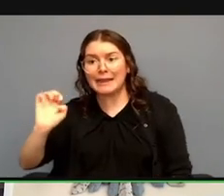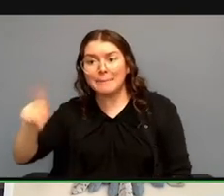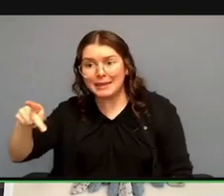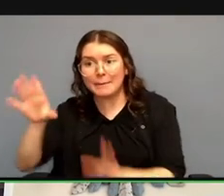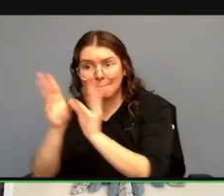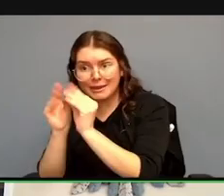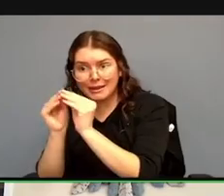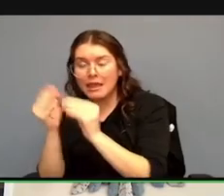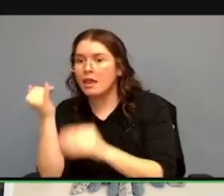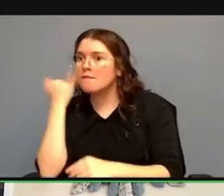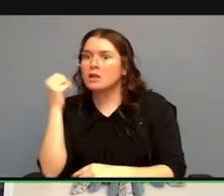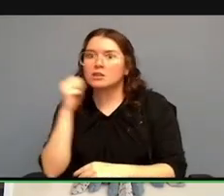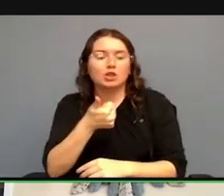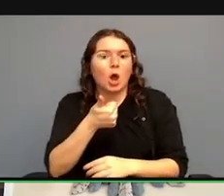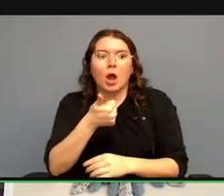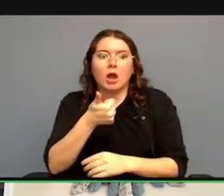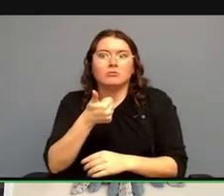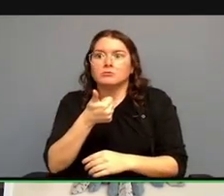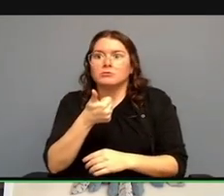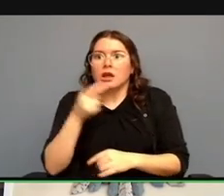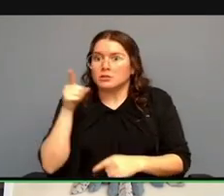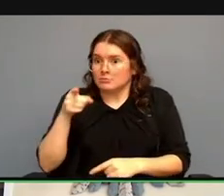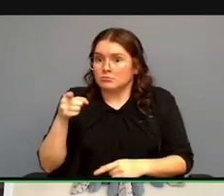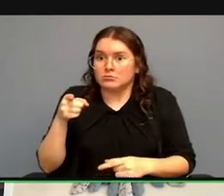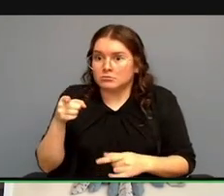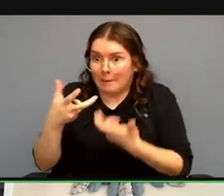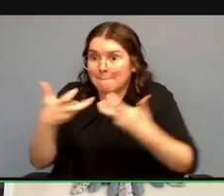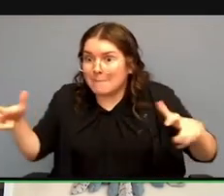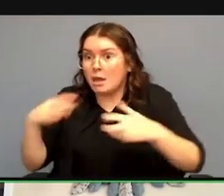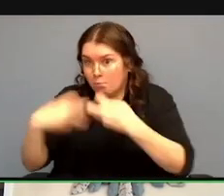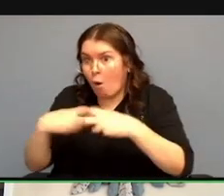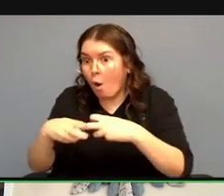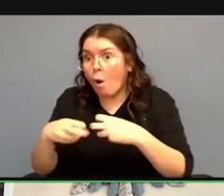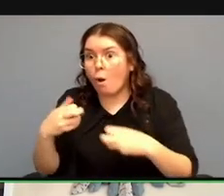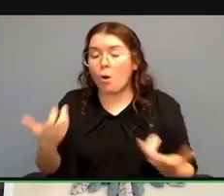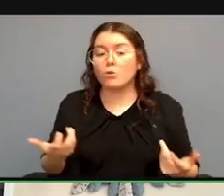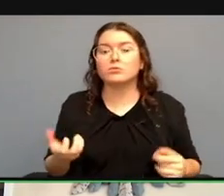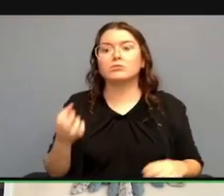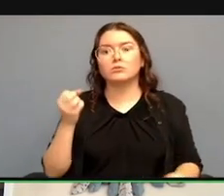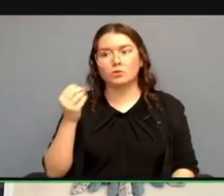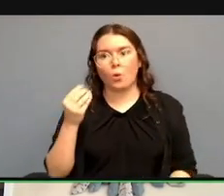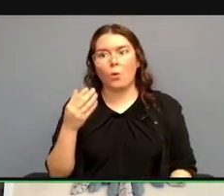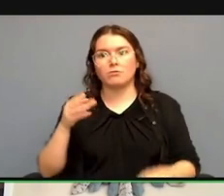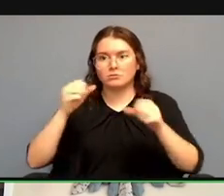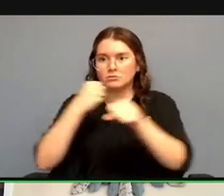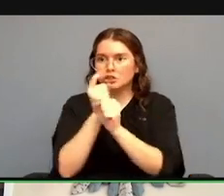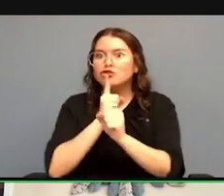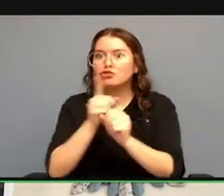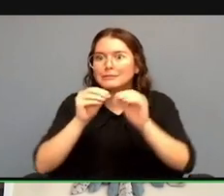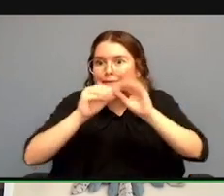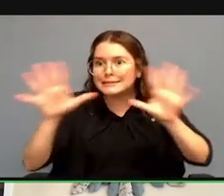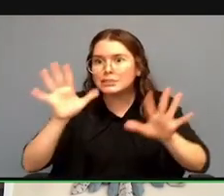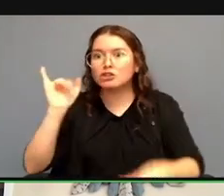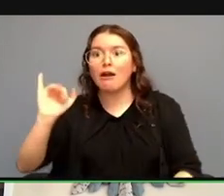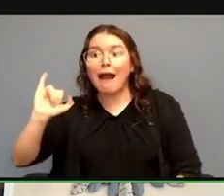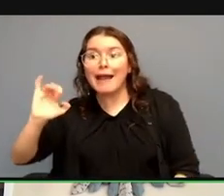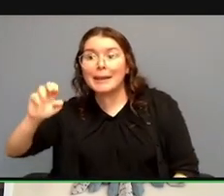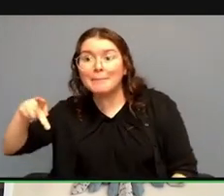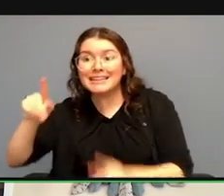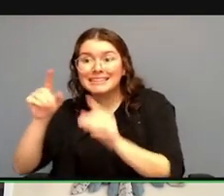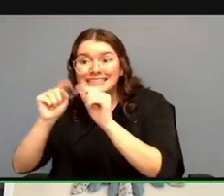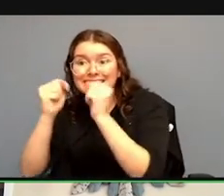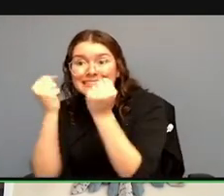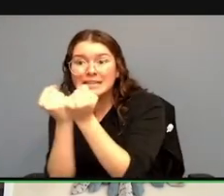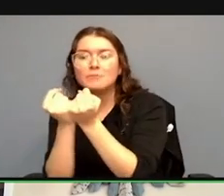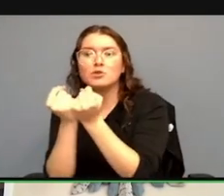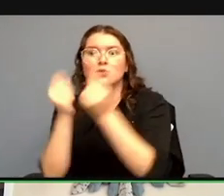when that is not done, it's a big deal. So make sure it's clear to your IEP team that you expect copies